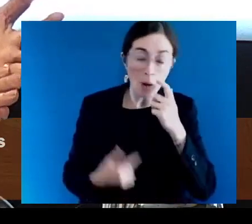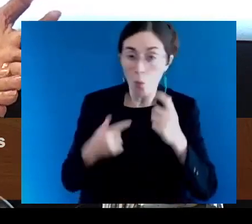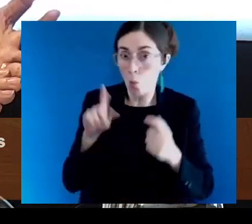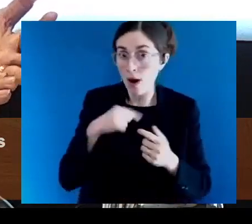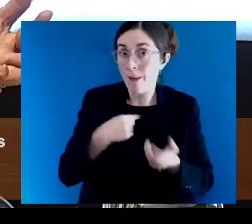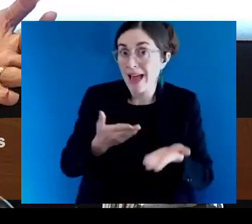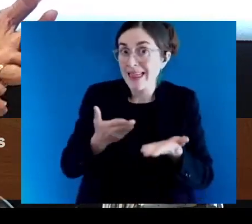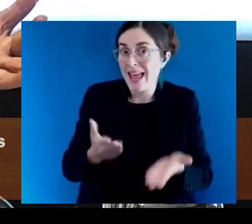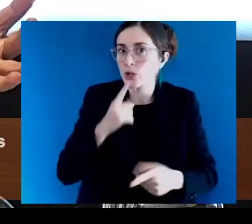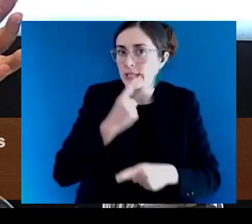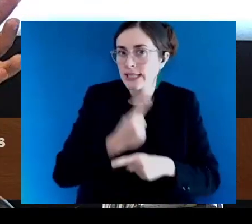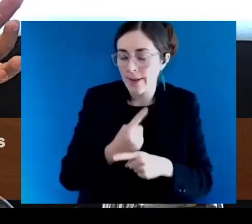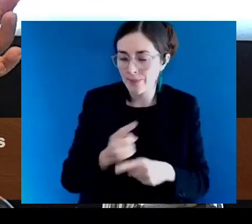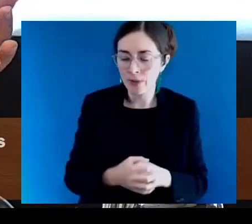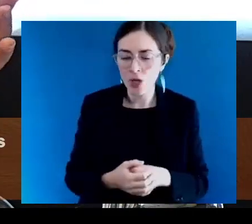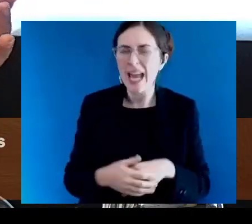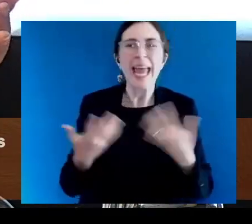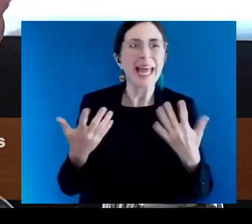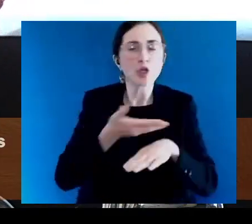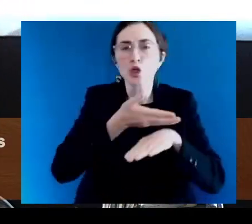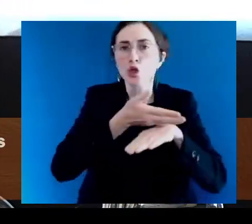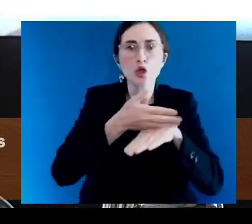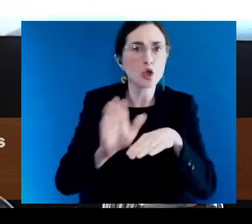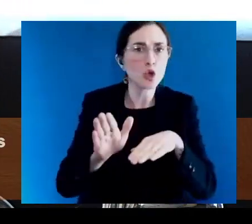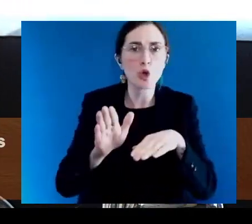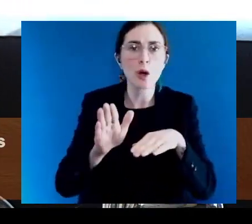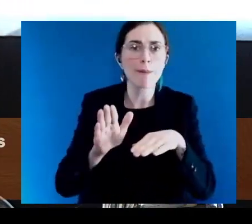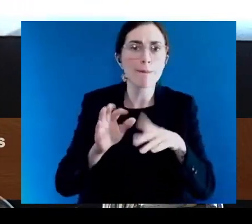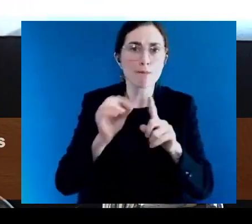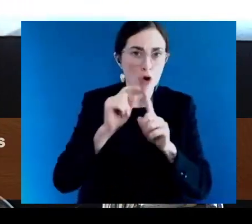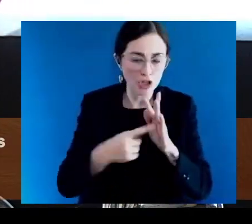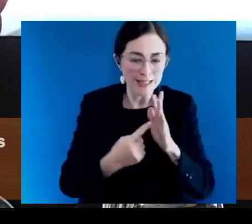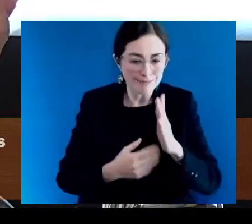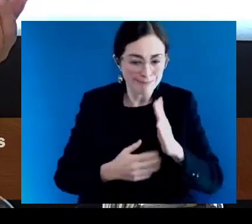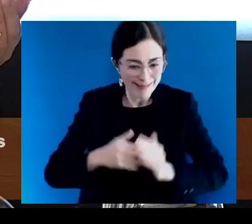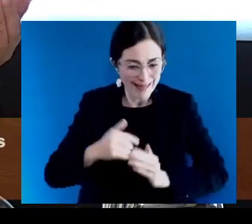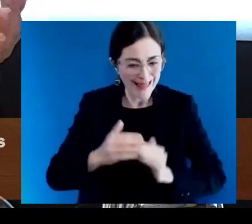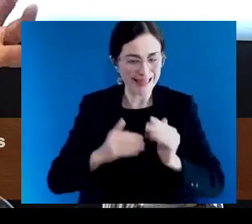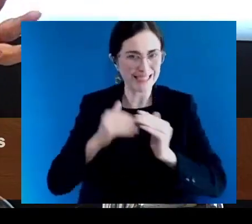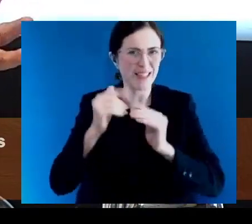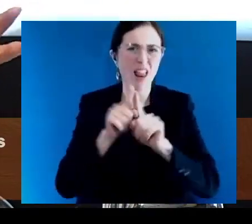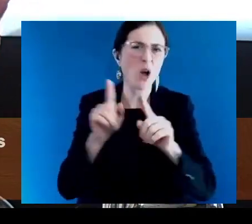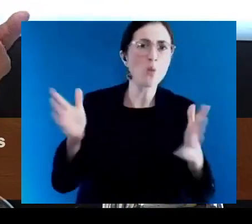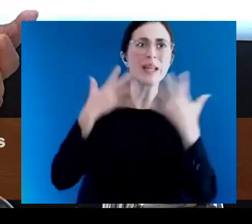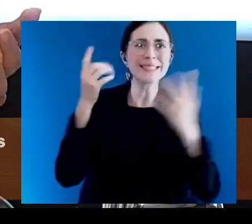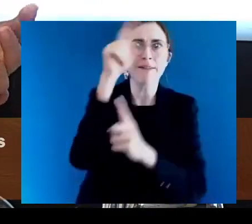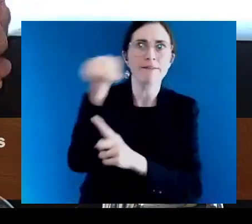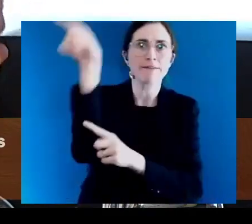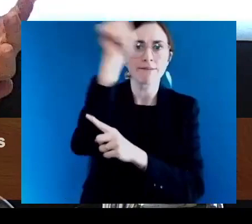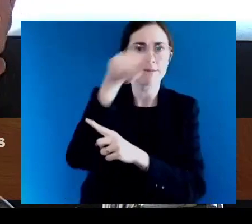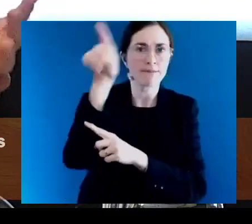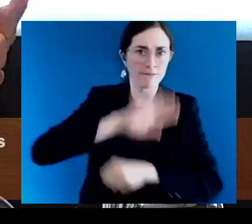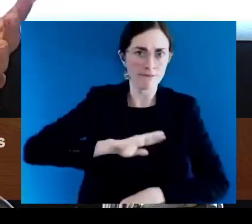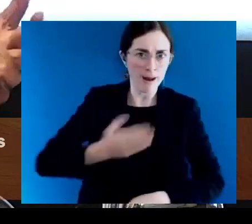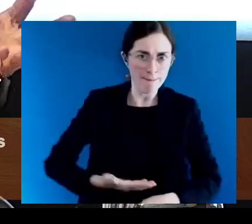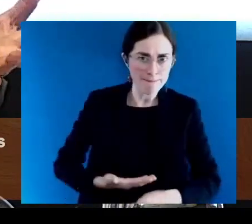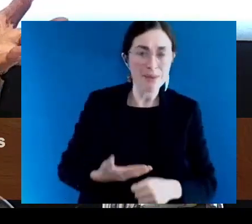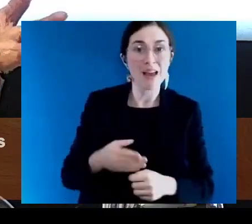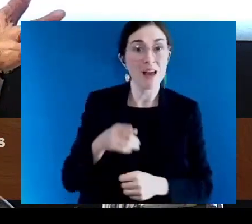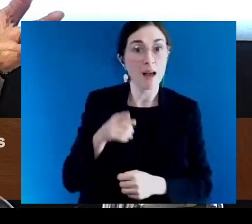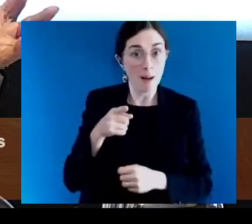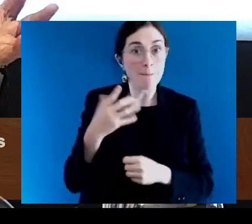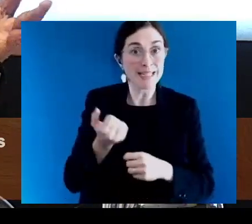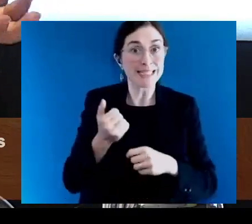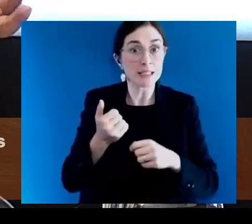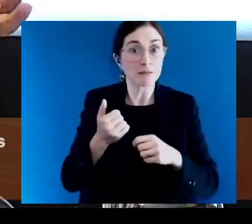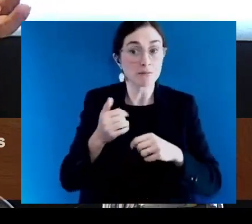new transmission projects that will start to be built in the next 2 or 3 years, but they have to be established and built.